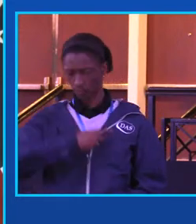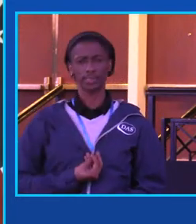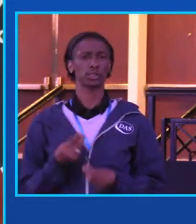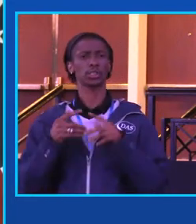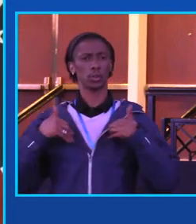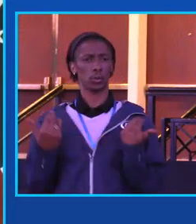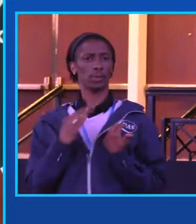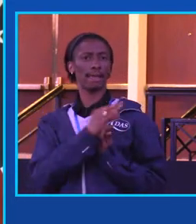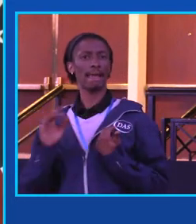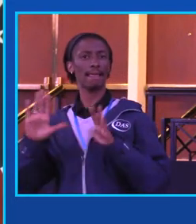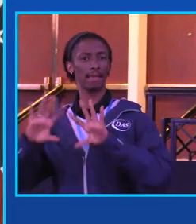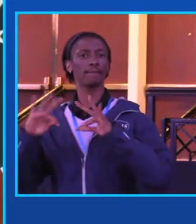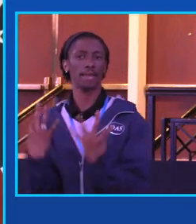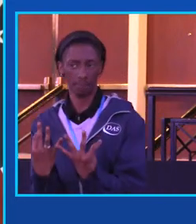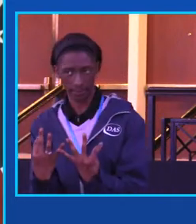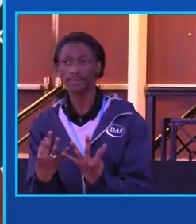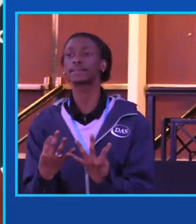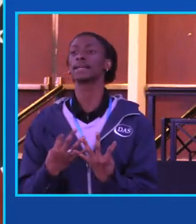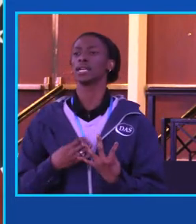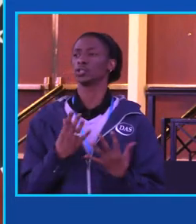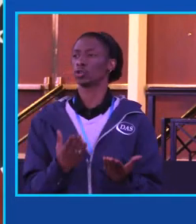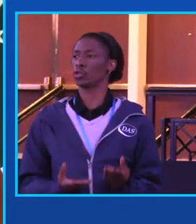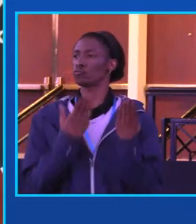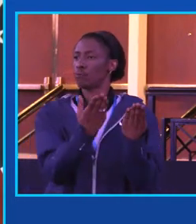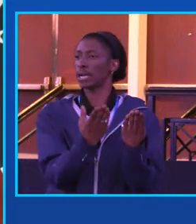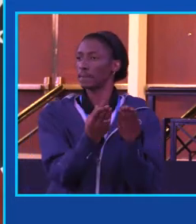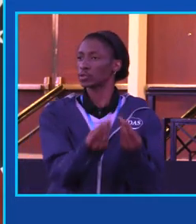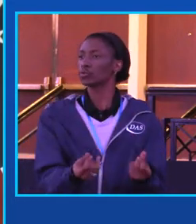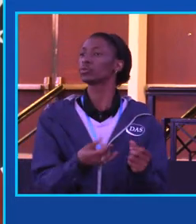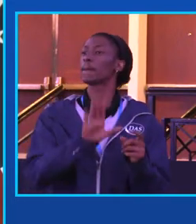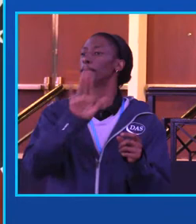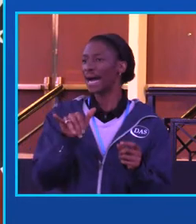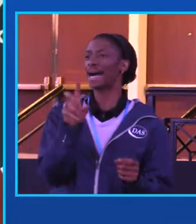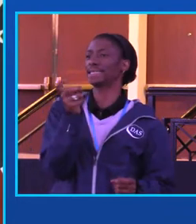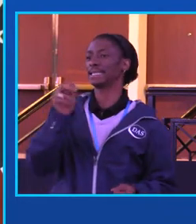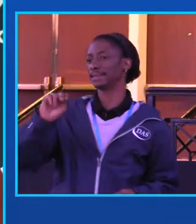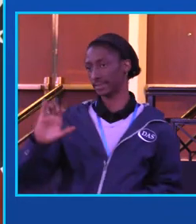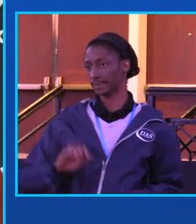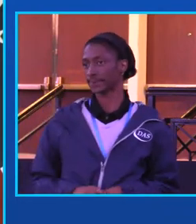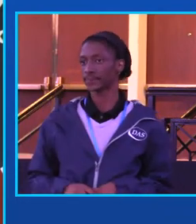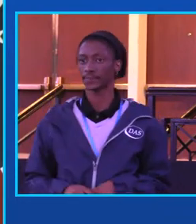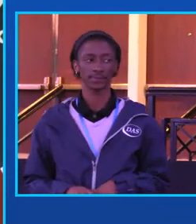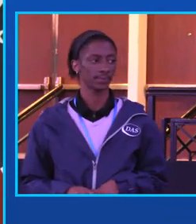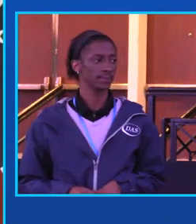recommending approval of the resolution by the DNC.